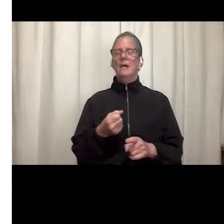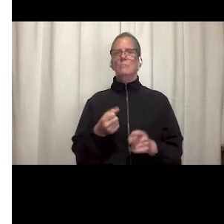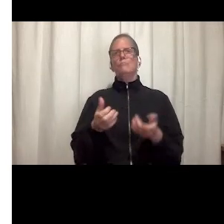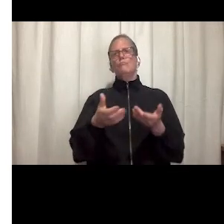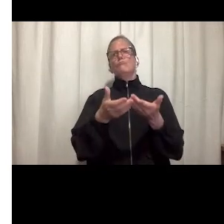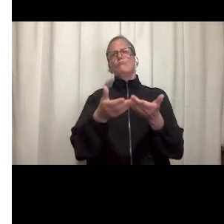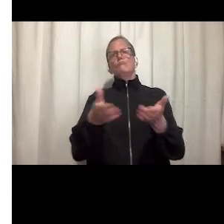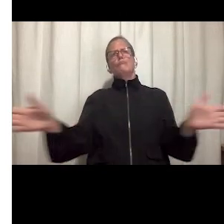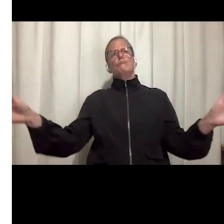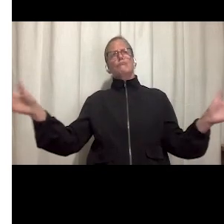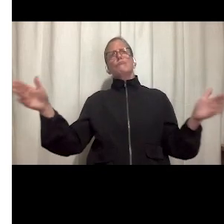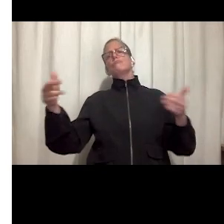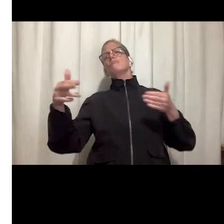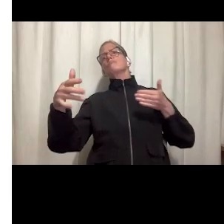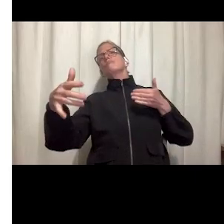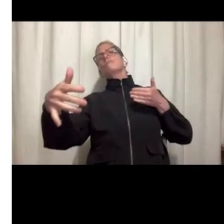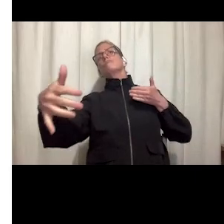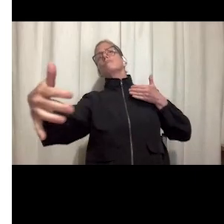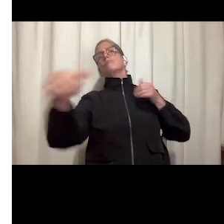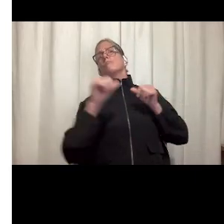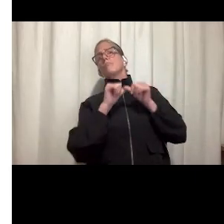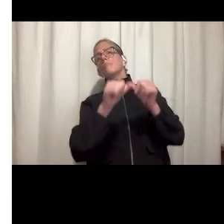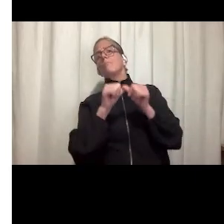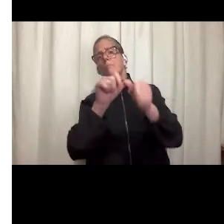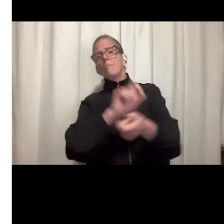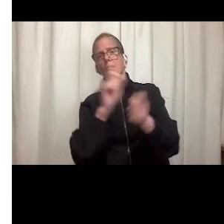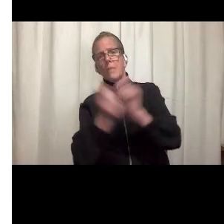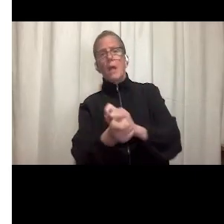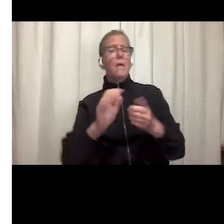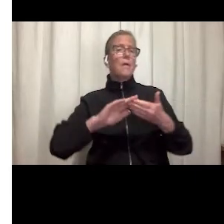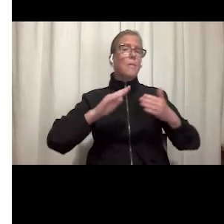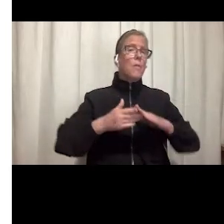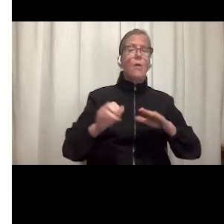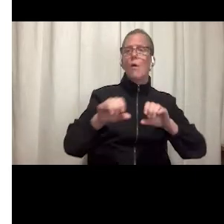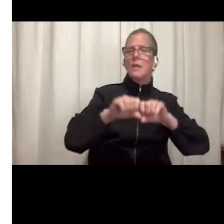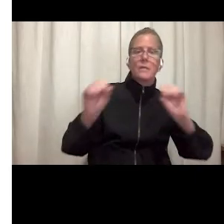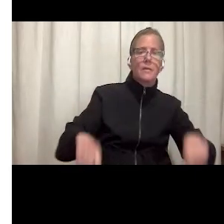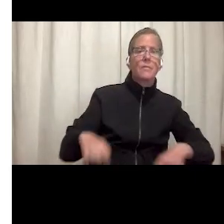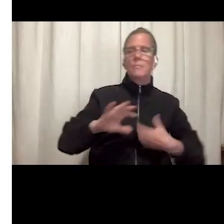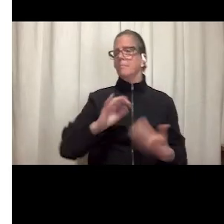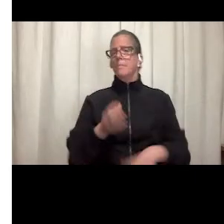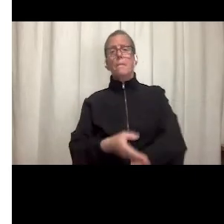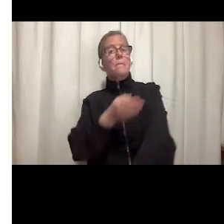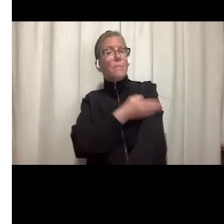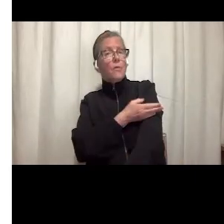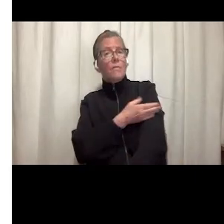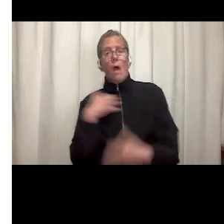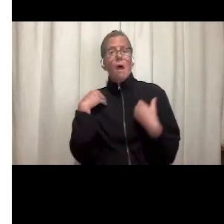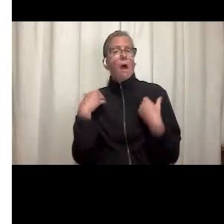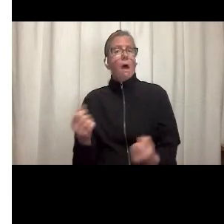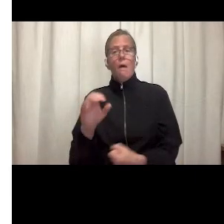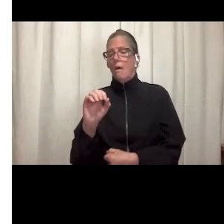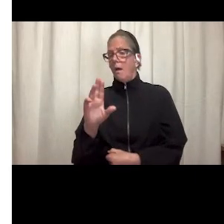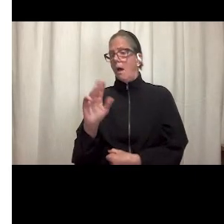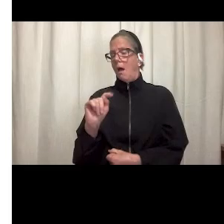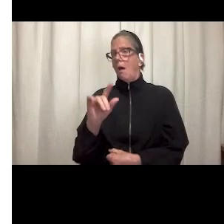in communities or systems, like improved health outcomes or policy changes. These take